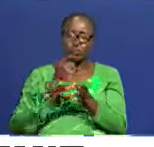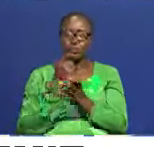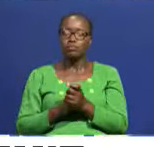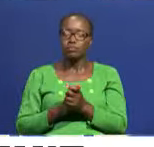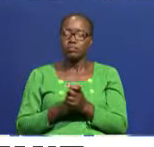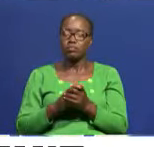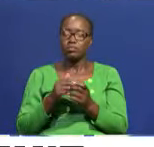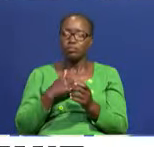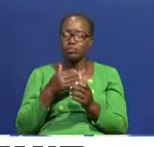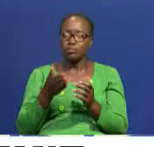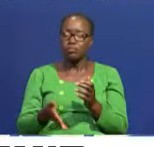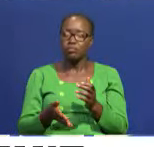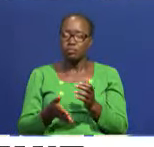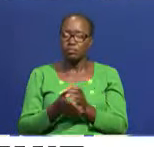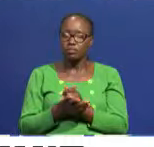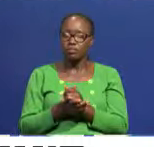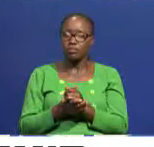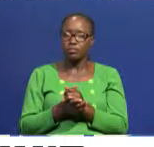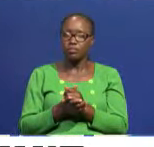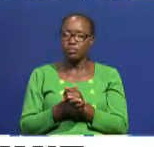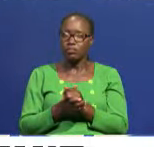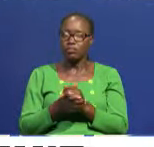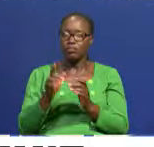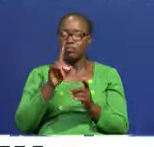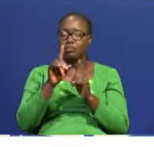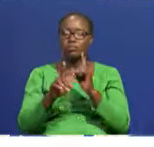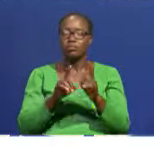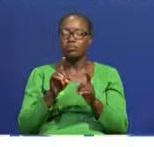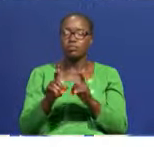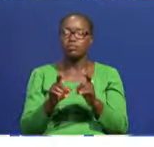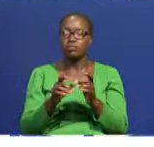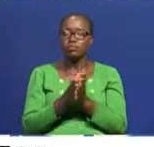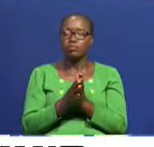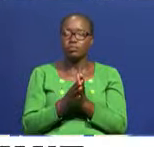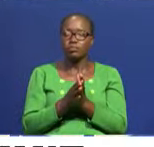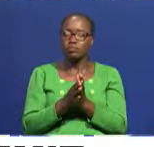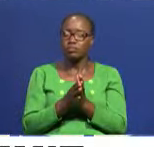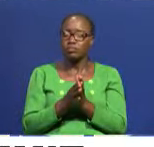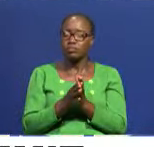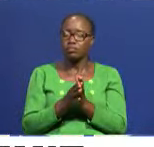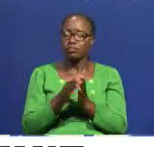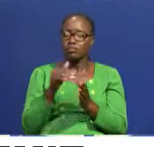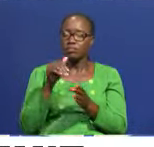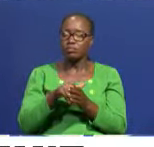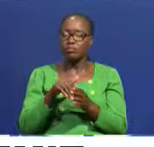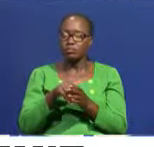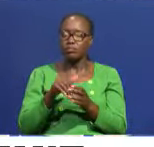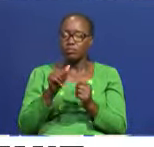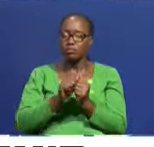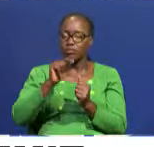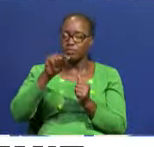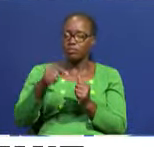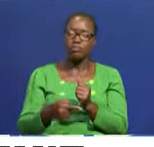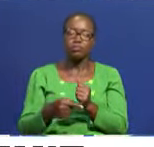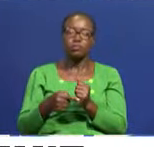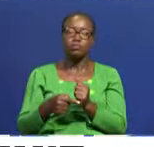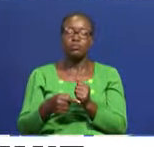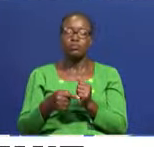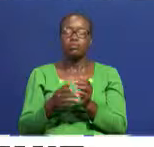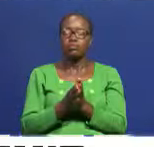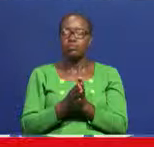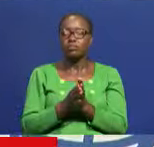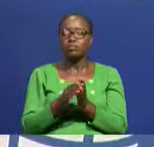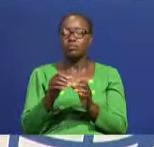Thus far, had consultative dialogue involving tens of thousands of